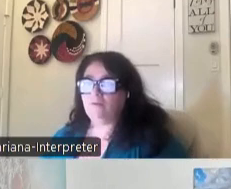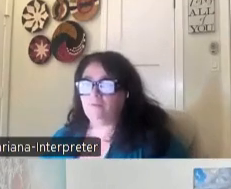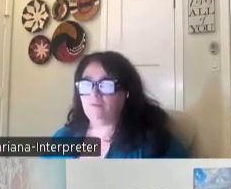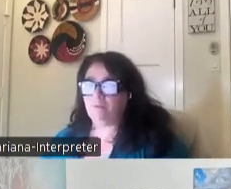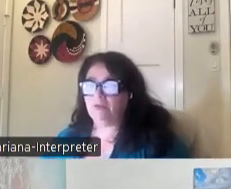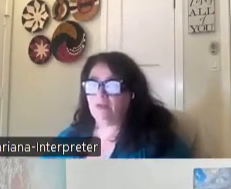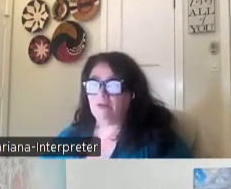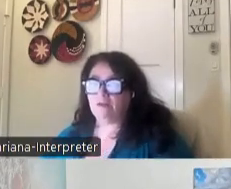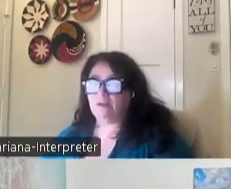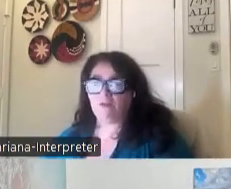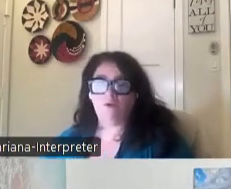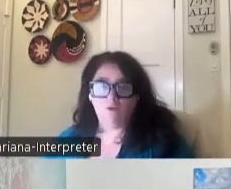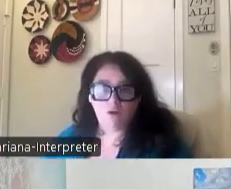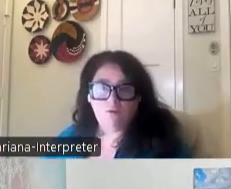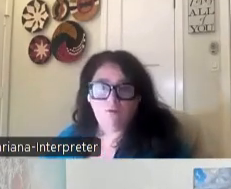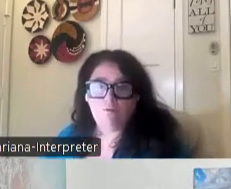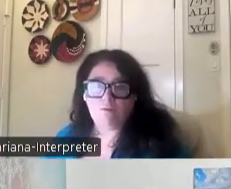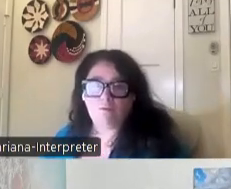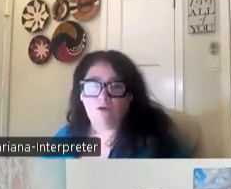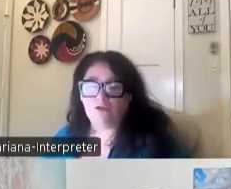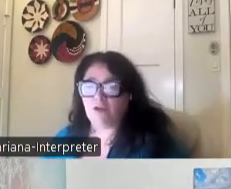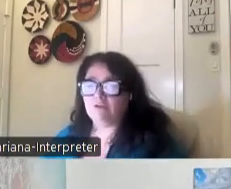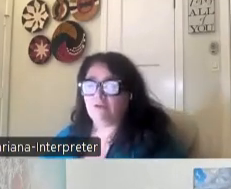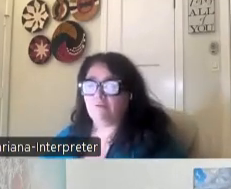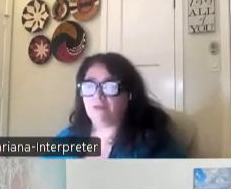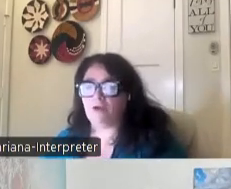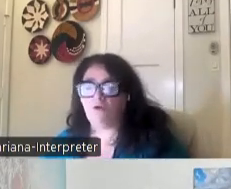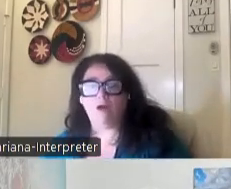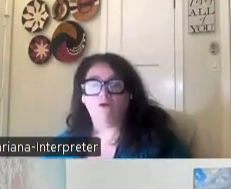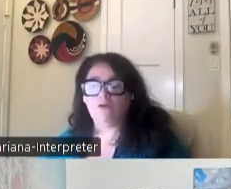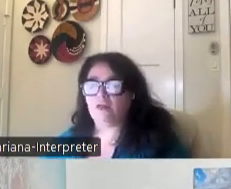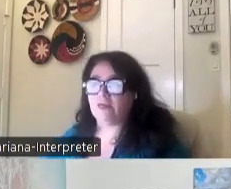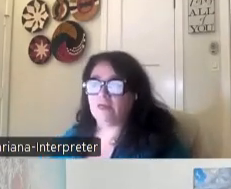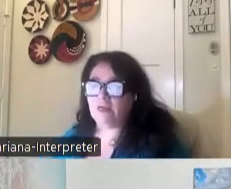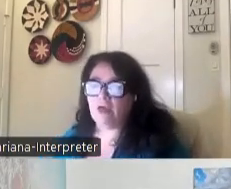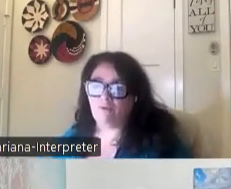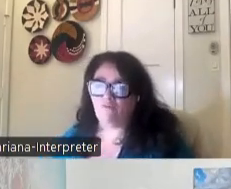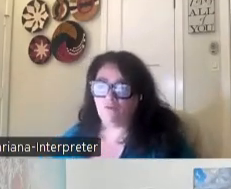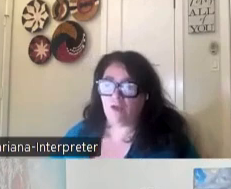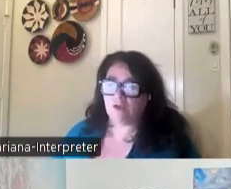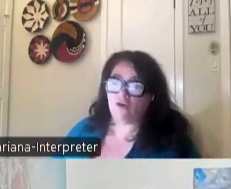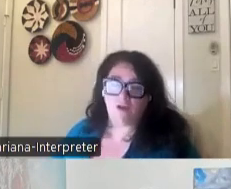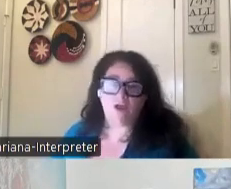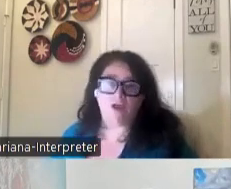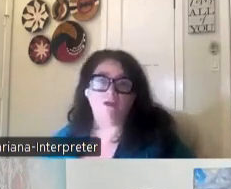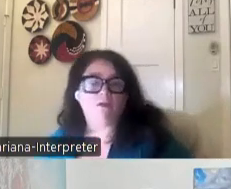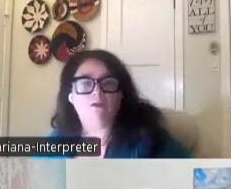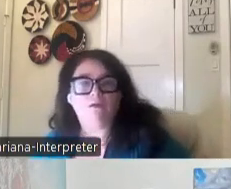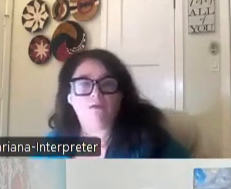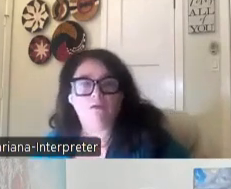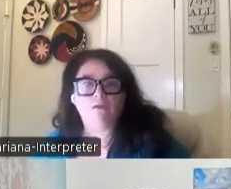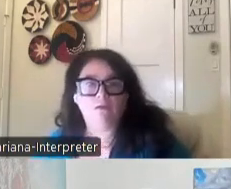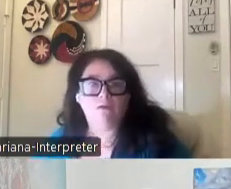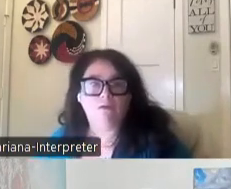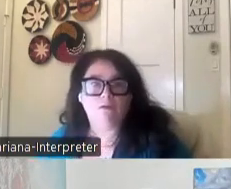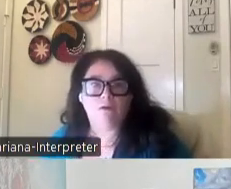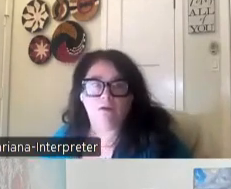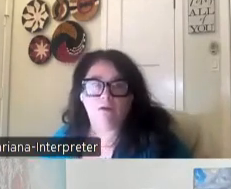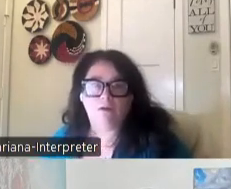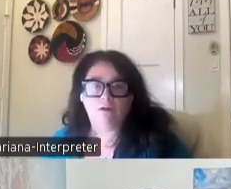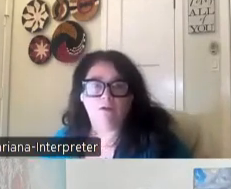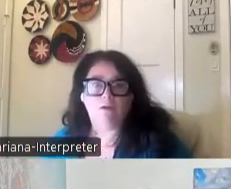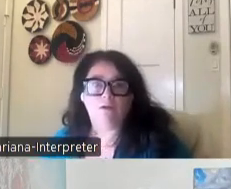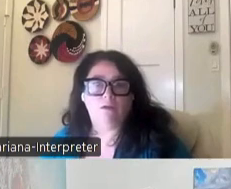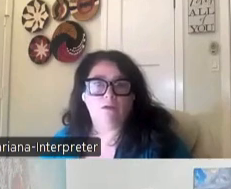2021 and 2022 brought yet another historically severe drought that was essentially just as bad as the historic drought that occurred less than a